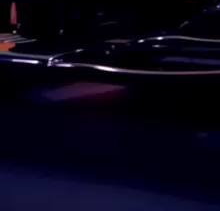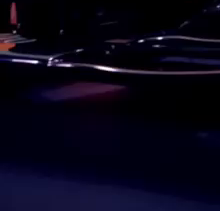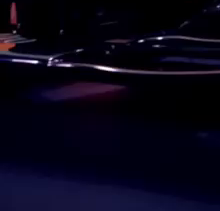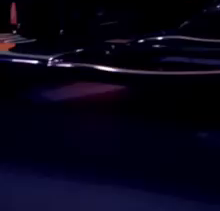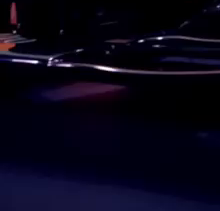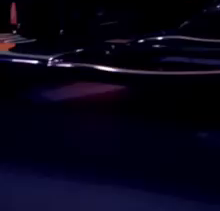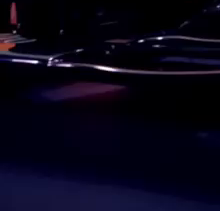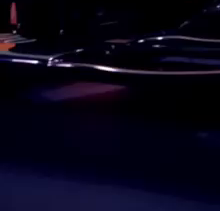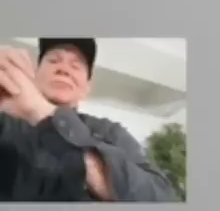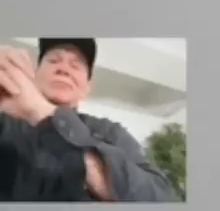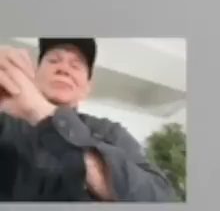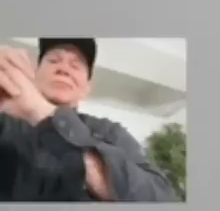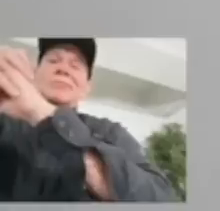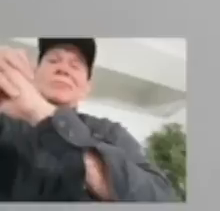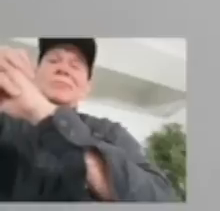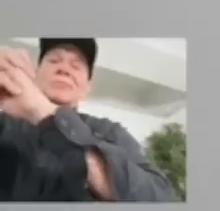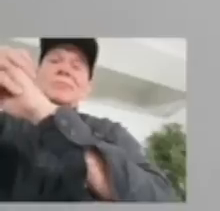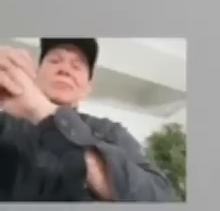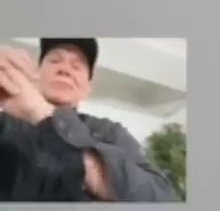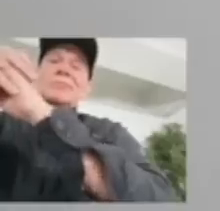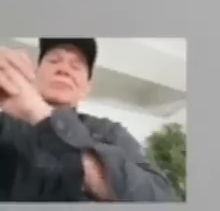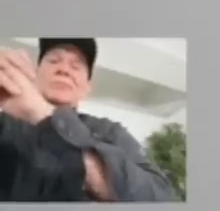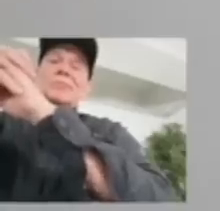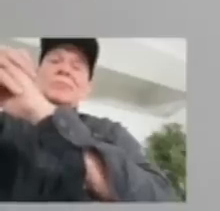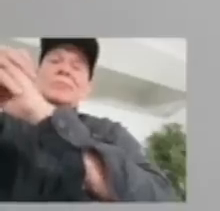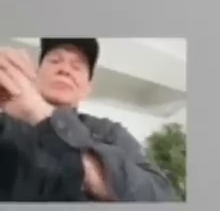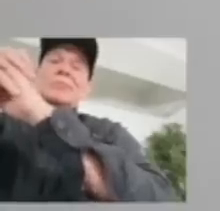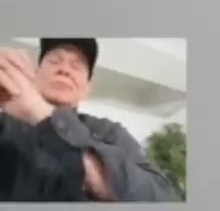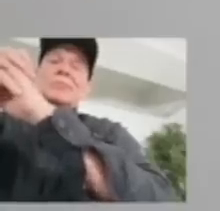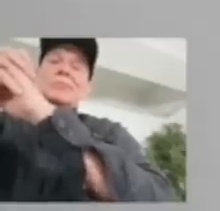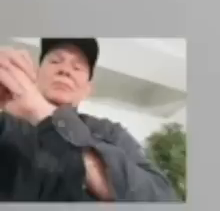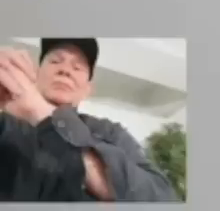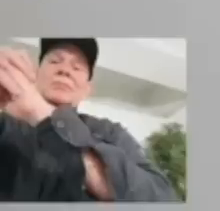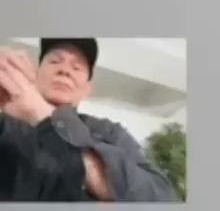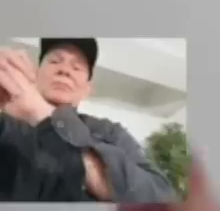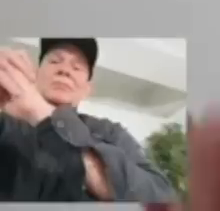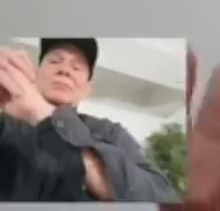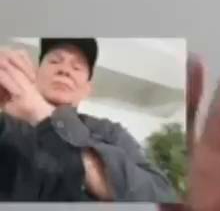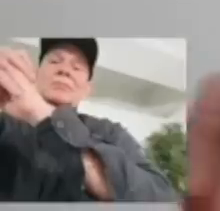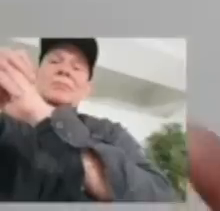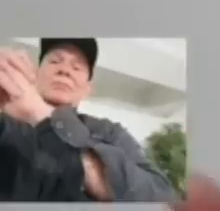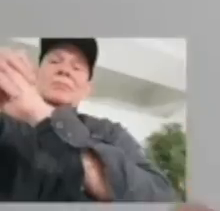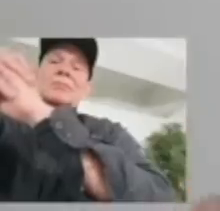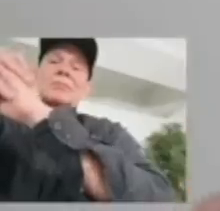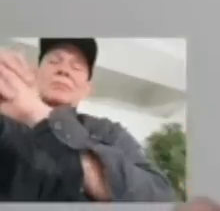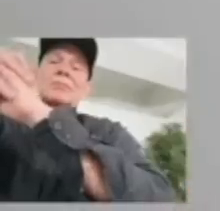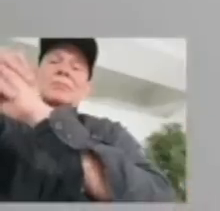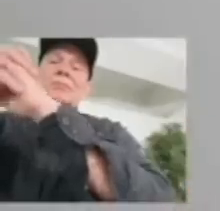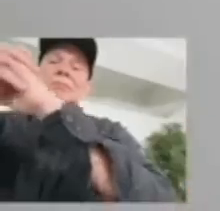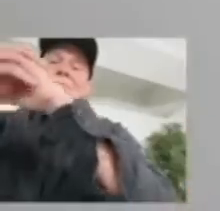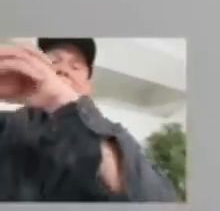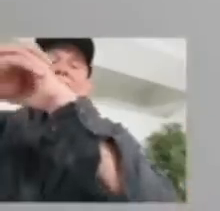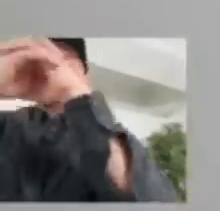brakes. So I would guess that they've gone to Brembo. Lots of speculation as to why this may be. It could be some tie-in with the